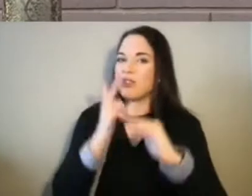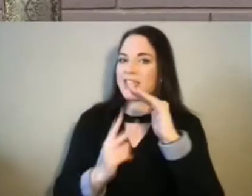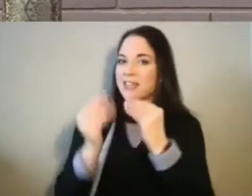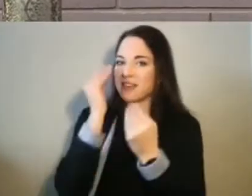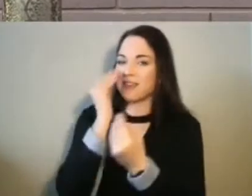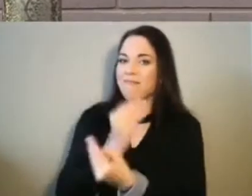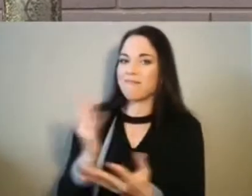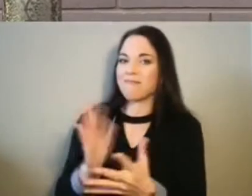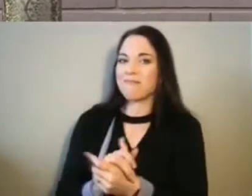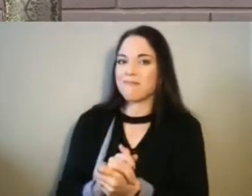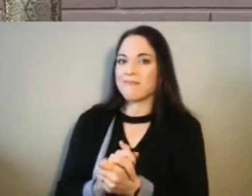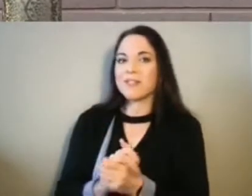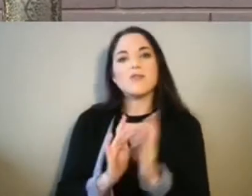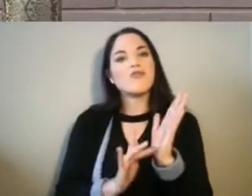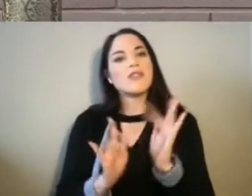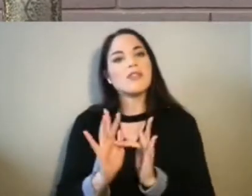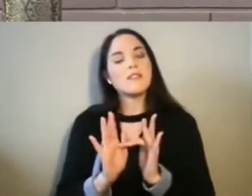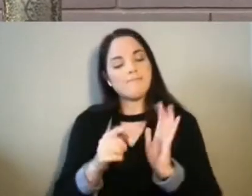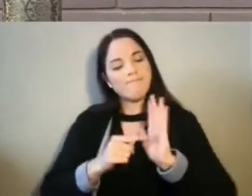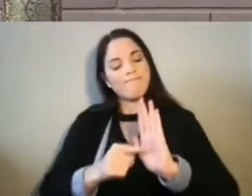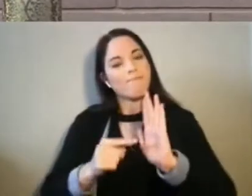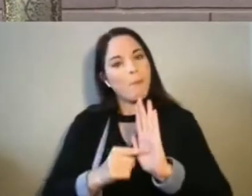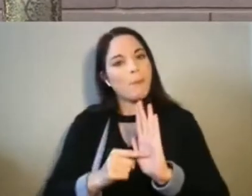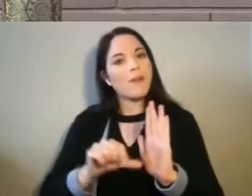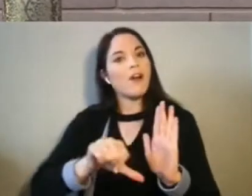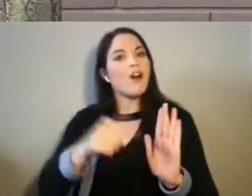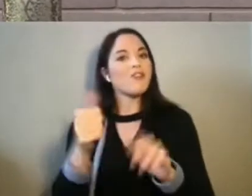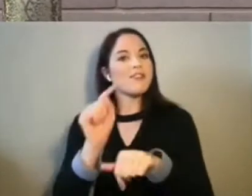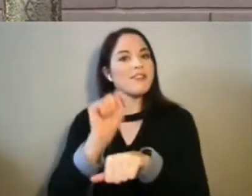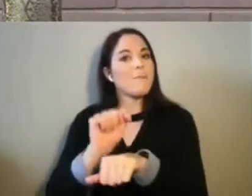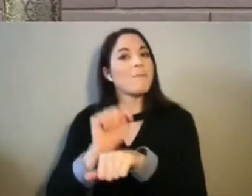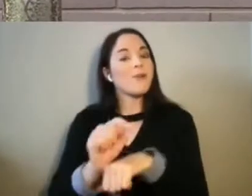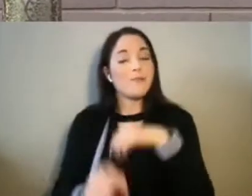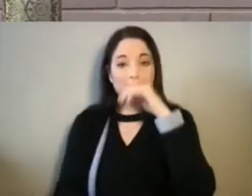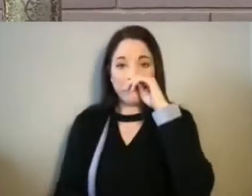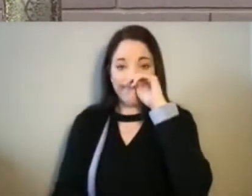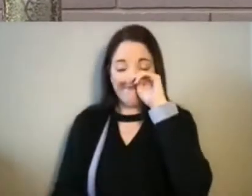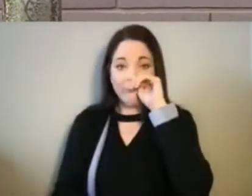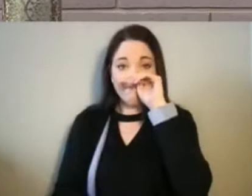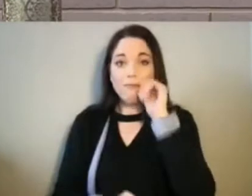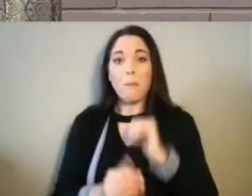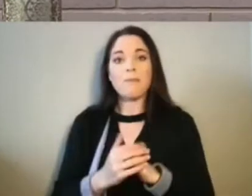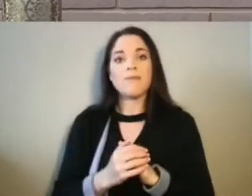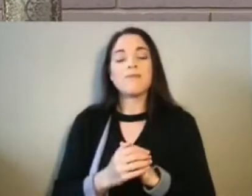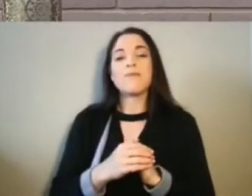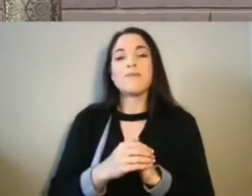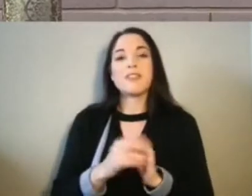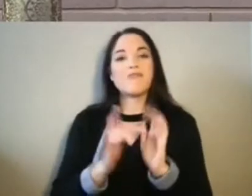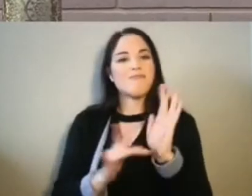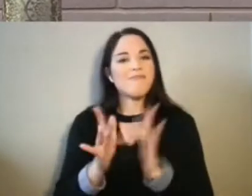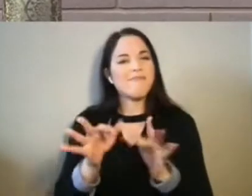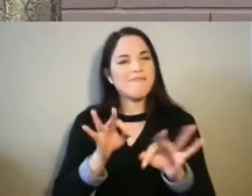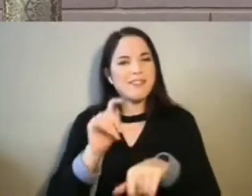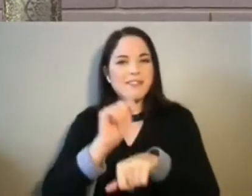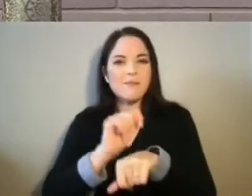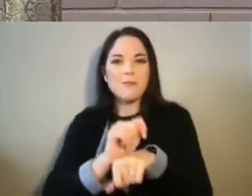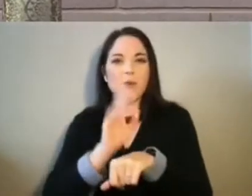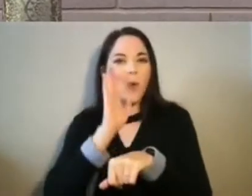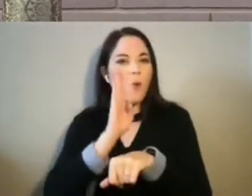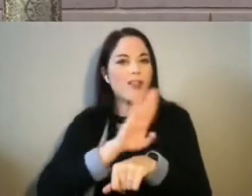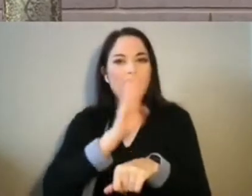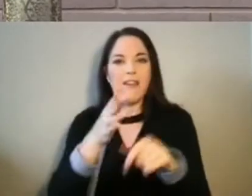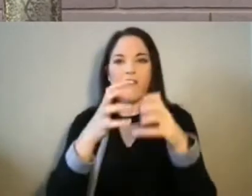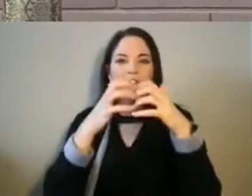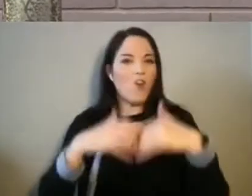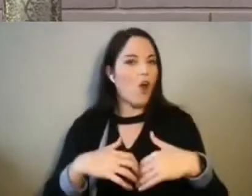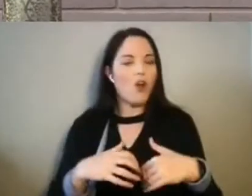the eternal temple, the inner treasure. That place inside each one of